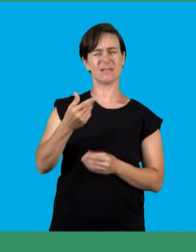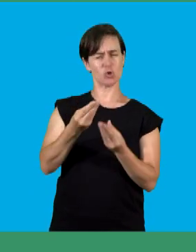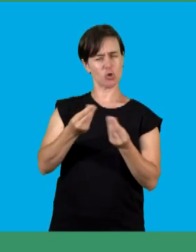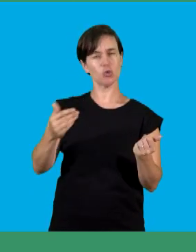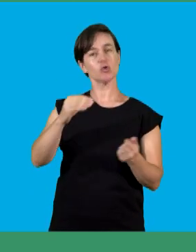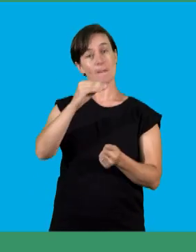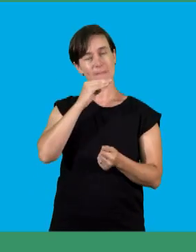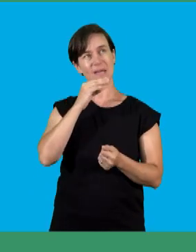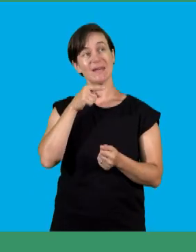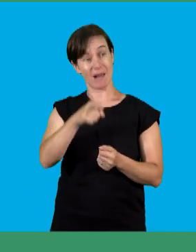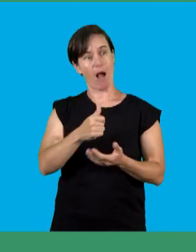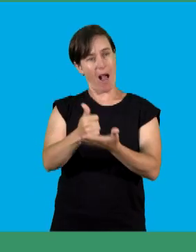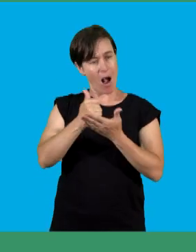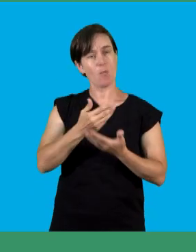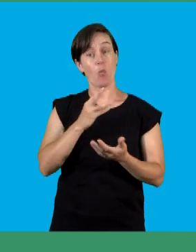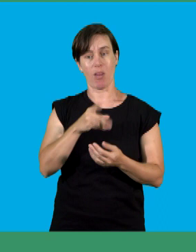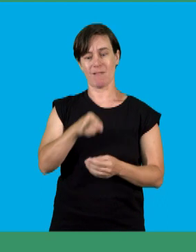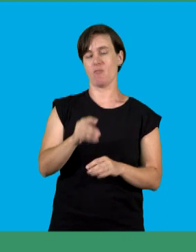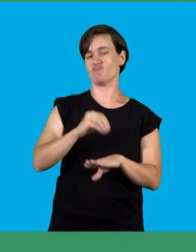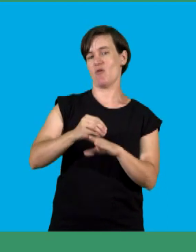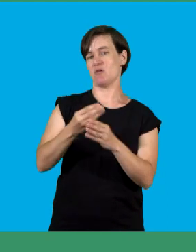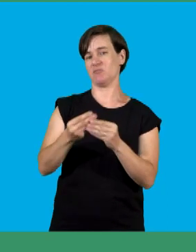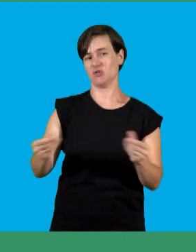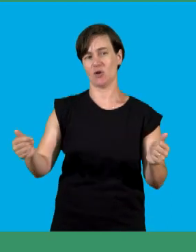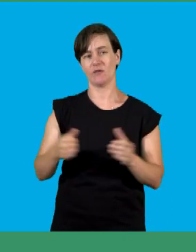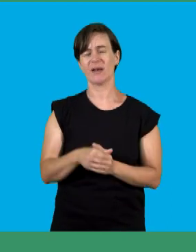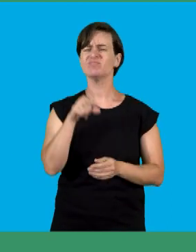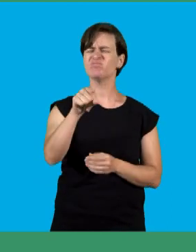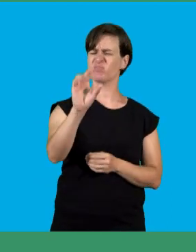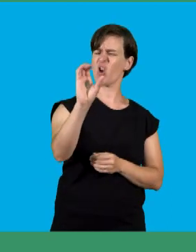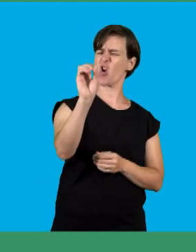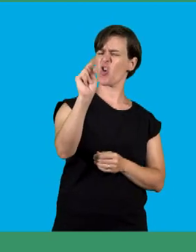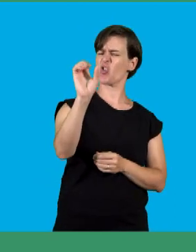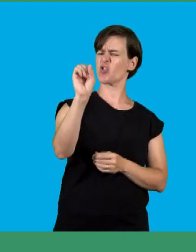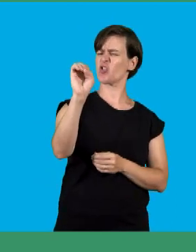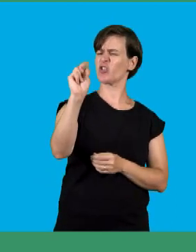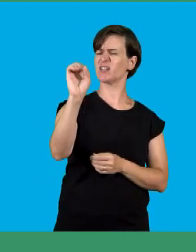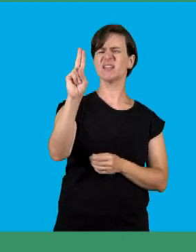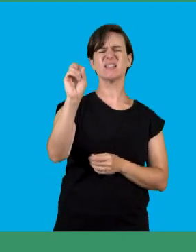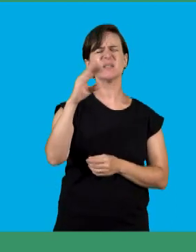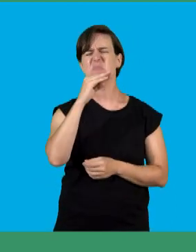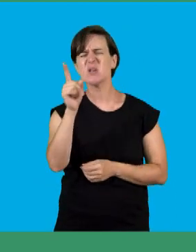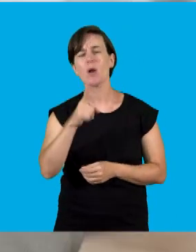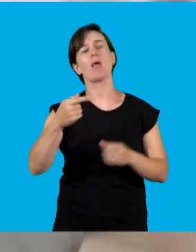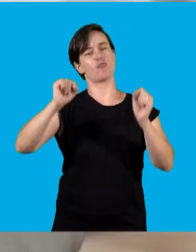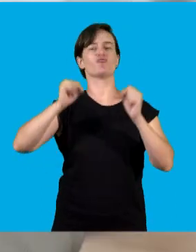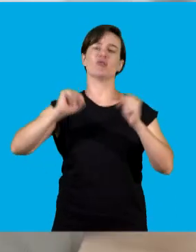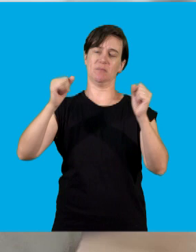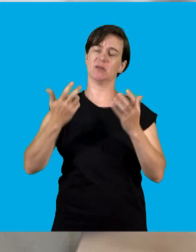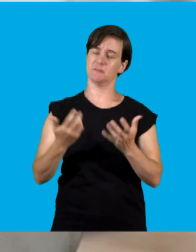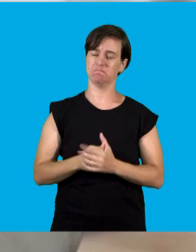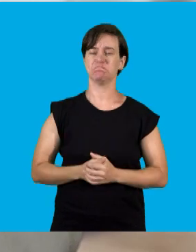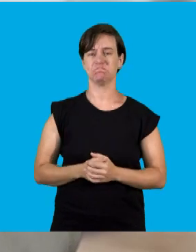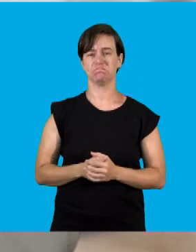ultimate desire. So remember, consensus means what? It means an agreement. An agreement needs to be reached at the end of the day. All